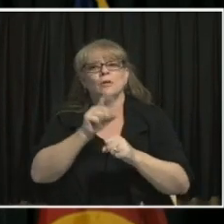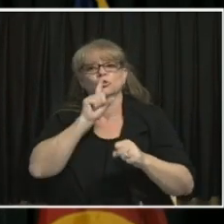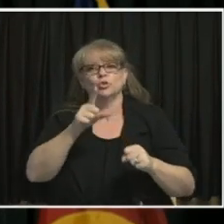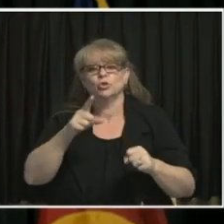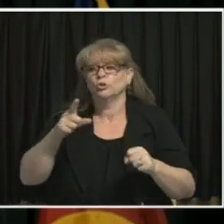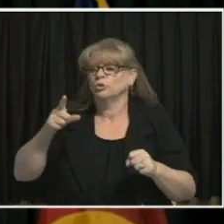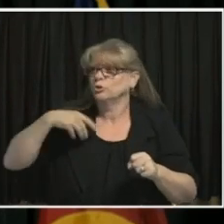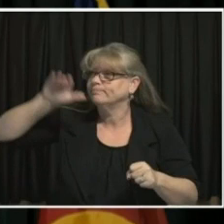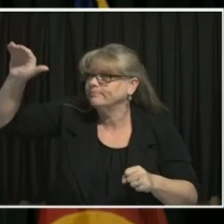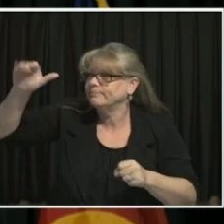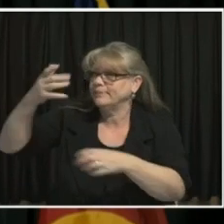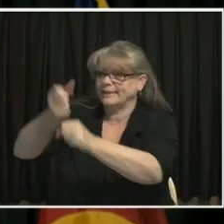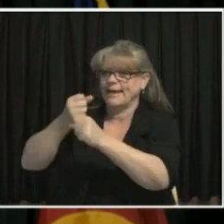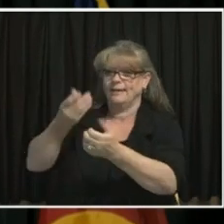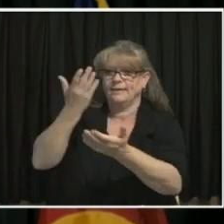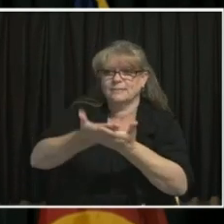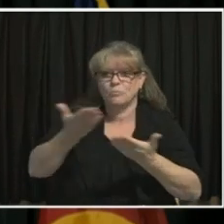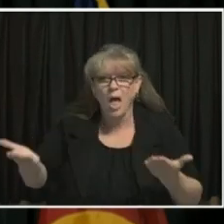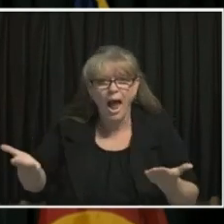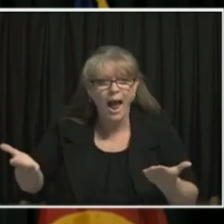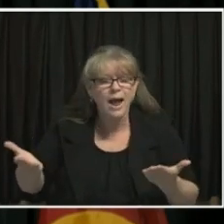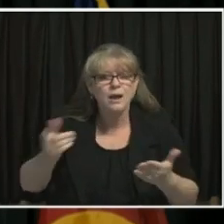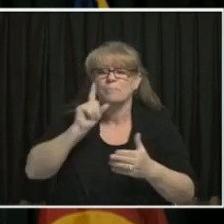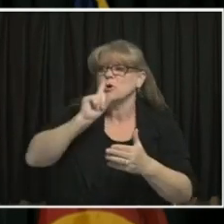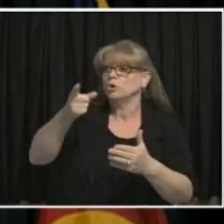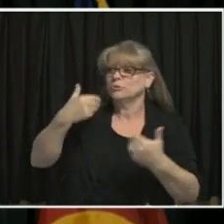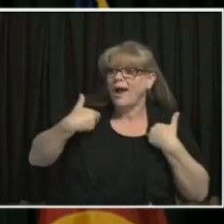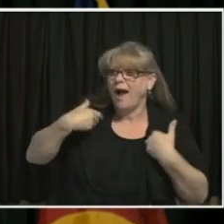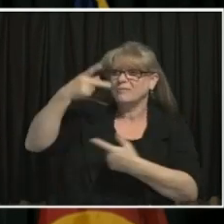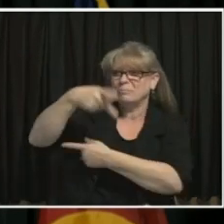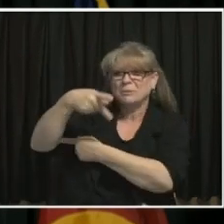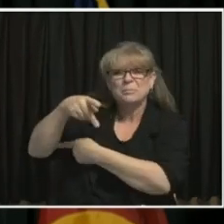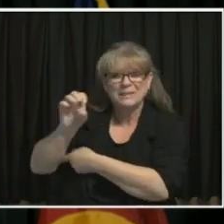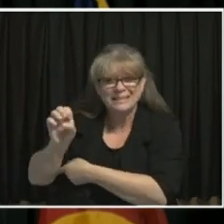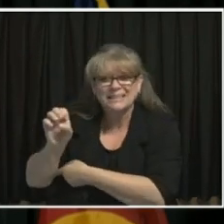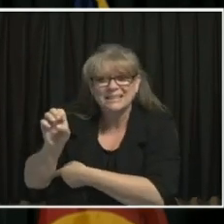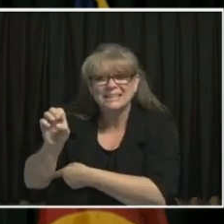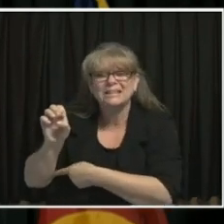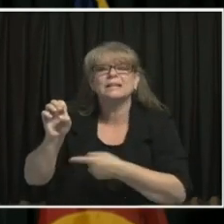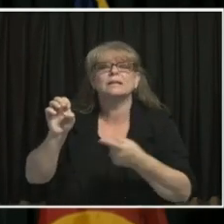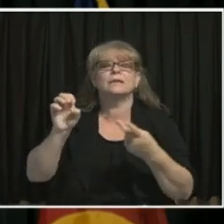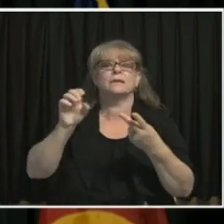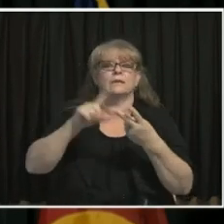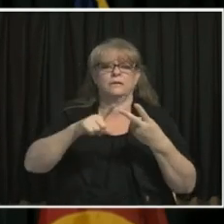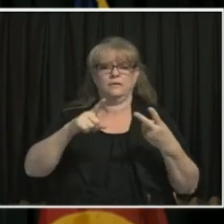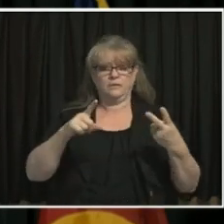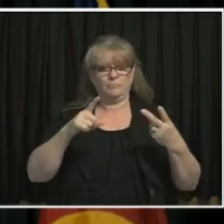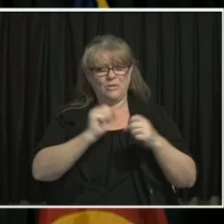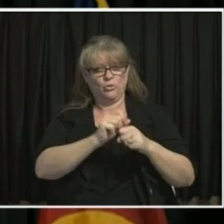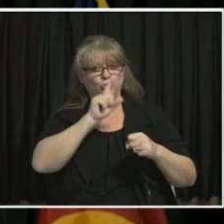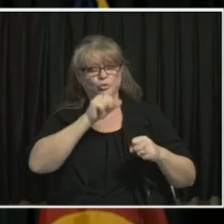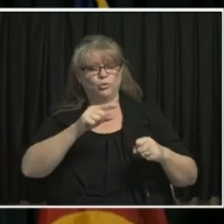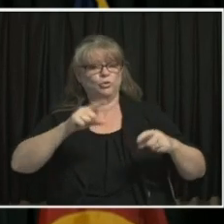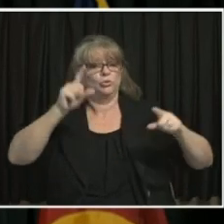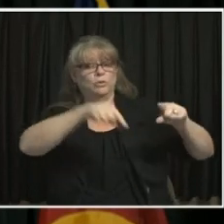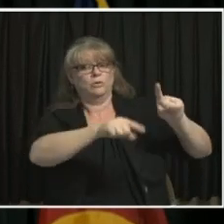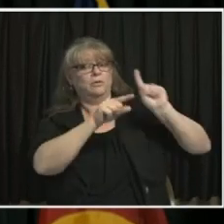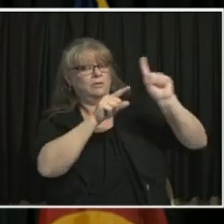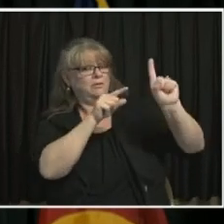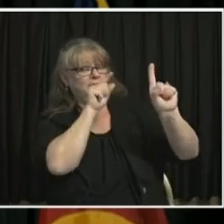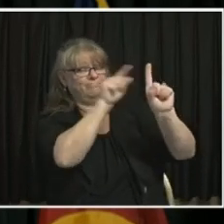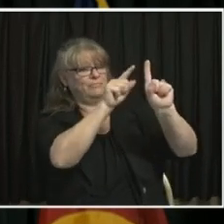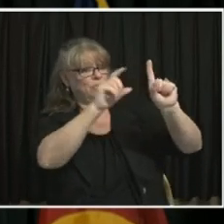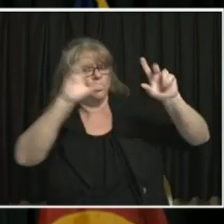protection equipment, and really to do my best to make sure that the President is not living in the ivory tower in the White